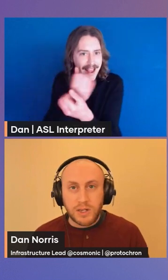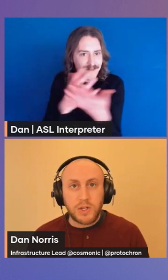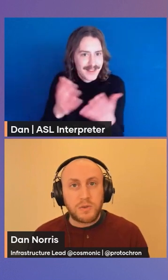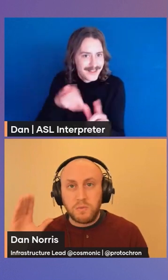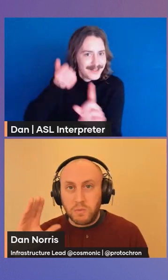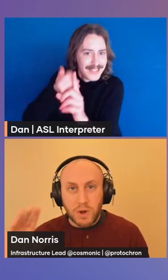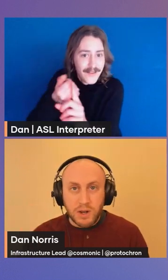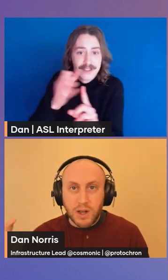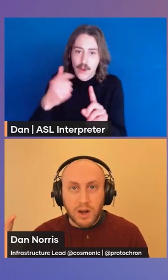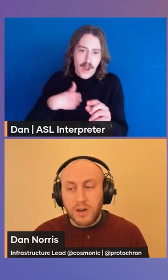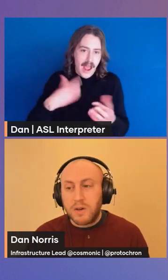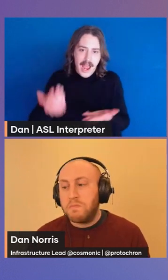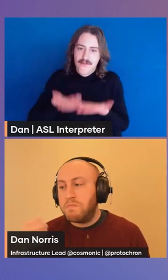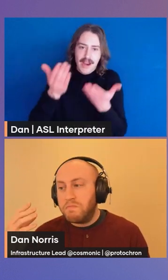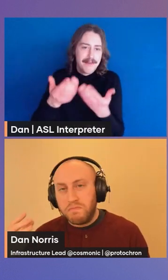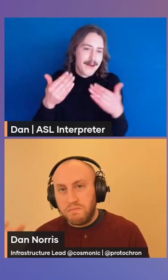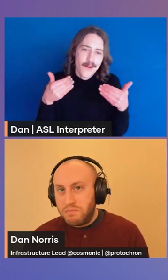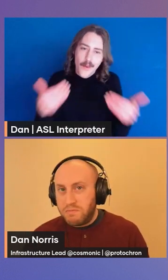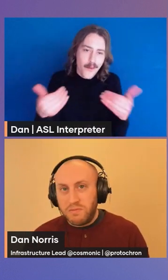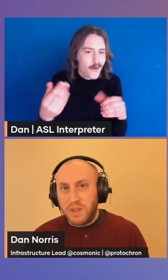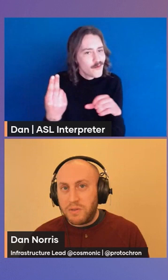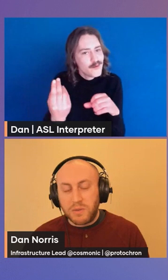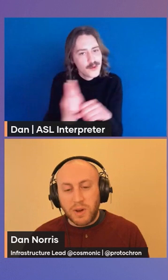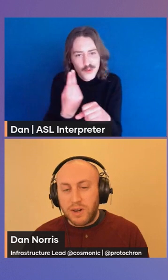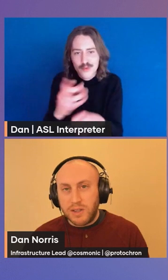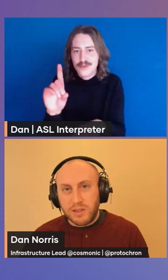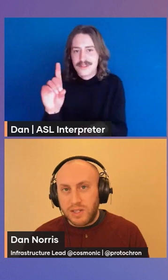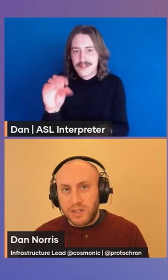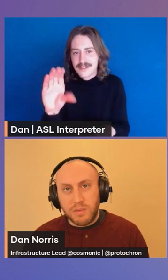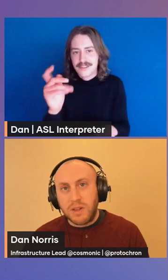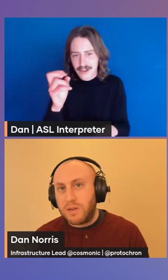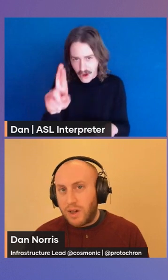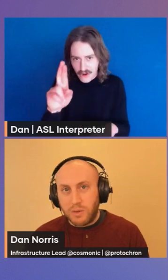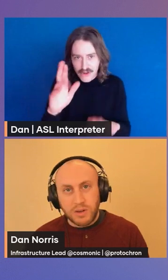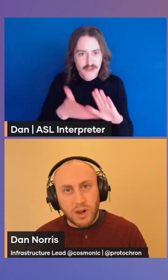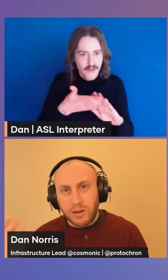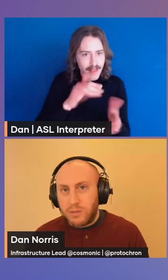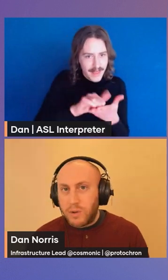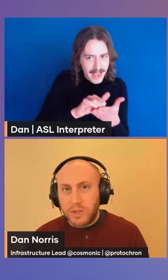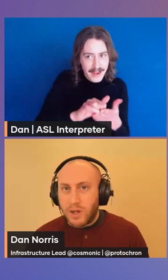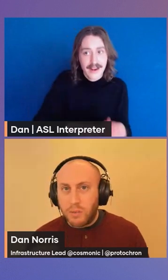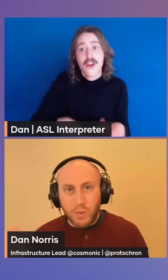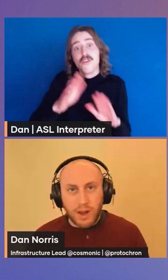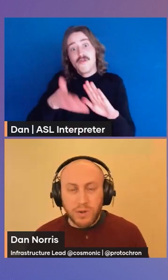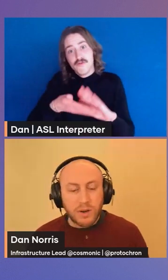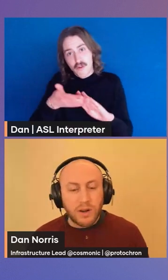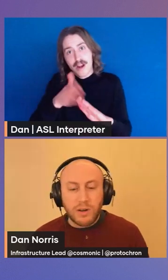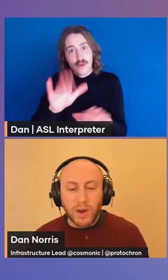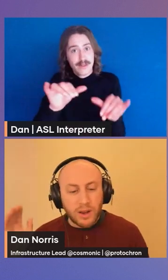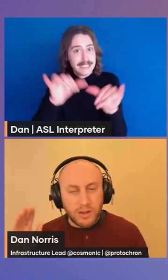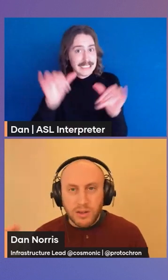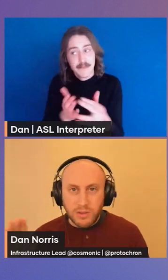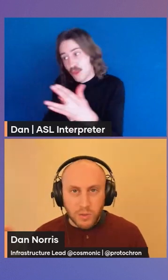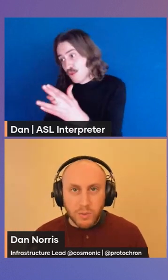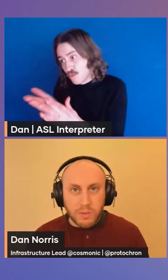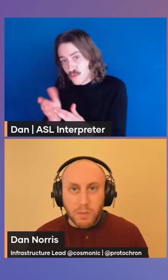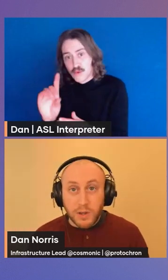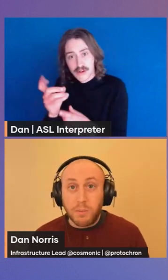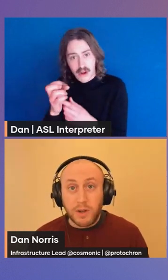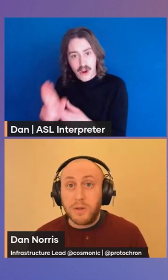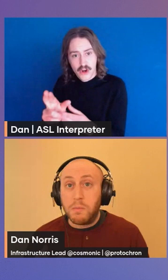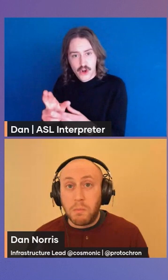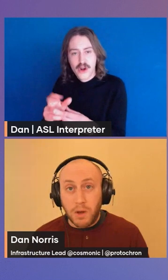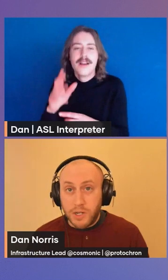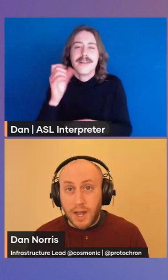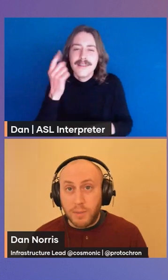is just run in Docker, just run it as systemd or a Docker Compose job, whatever, right? You will be much,